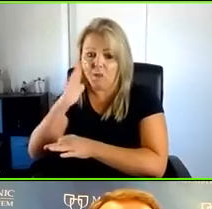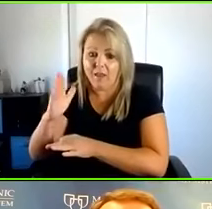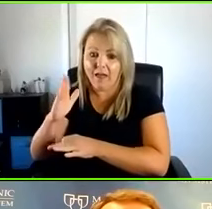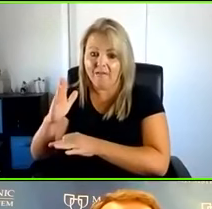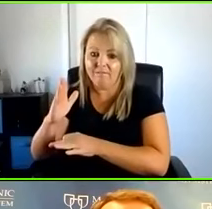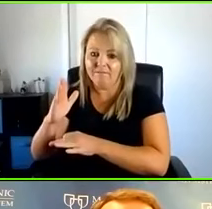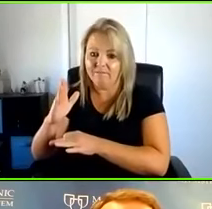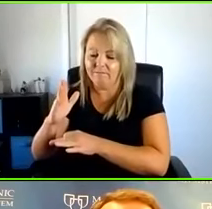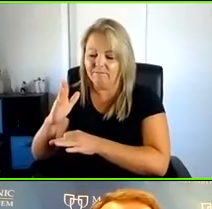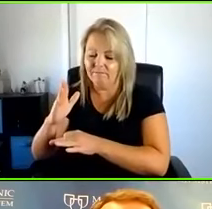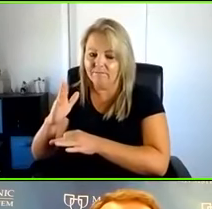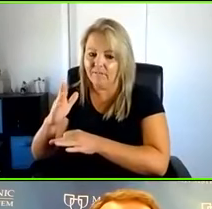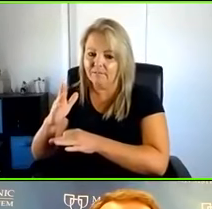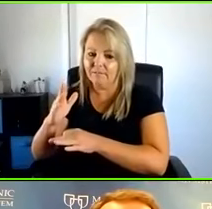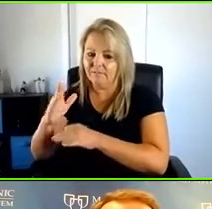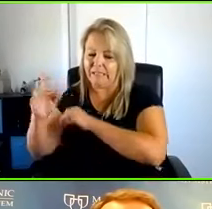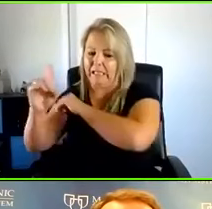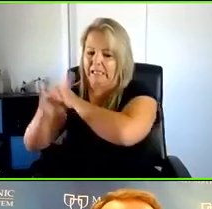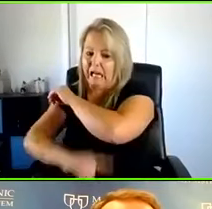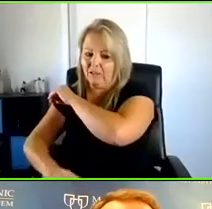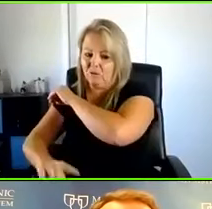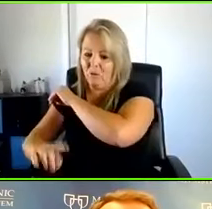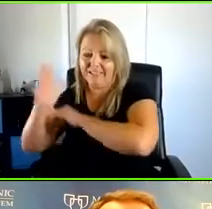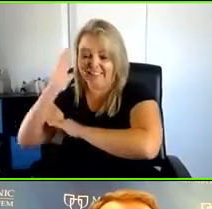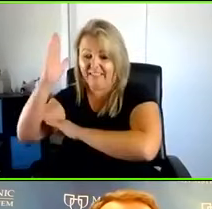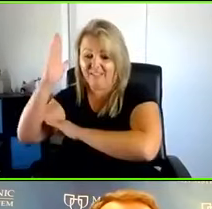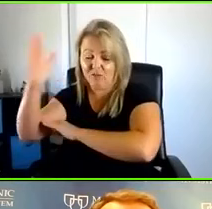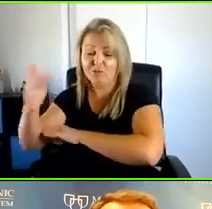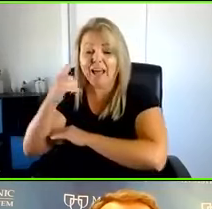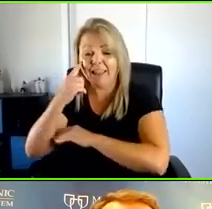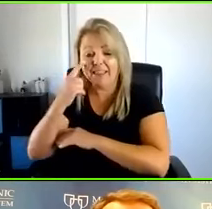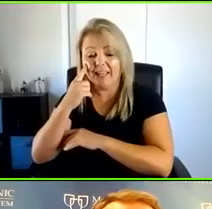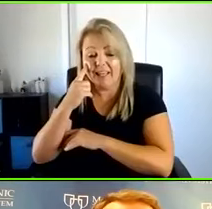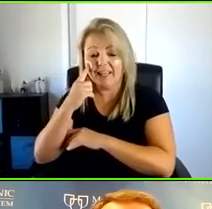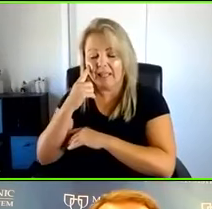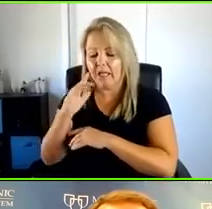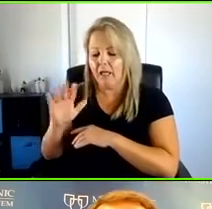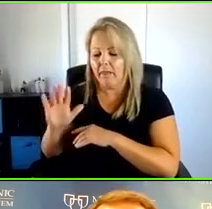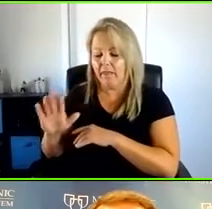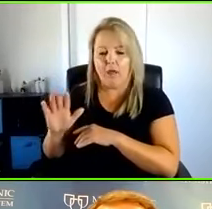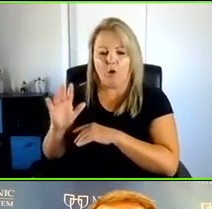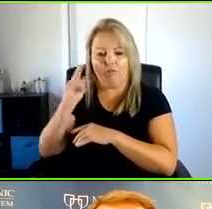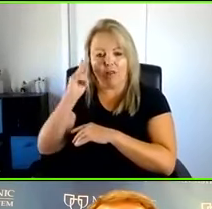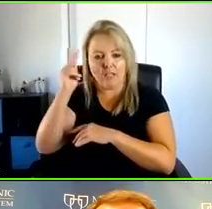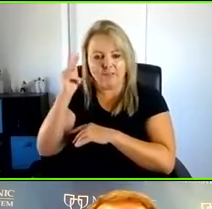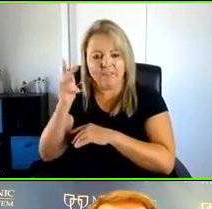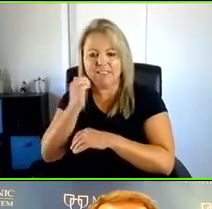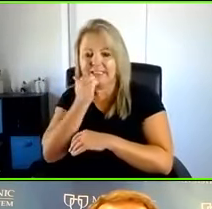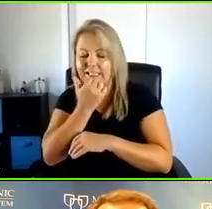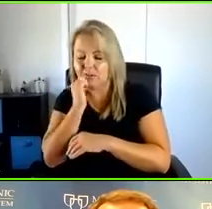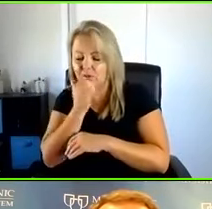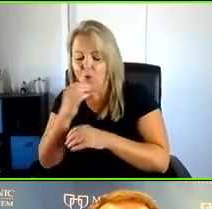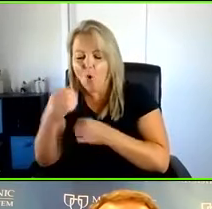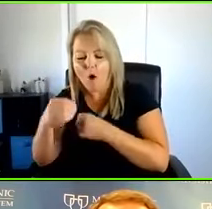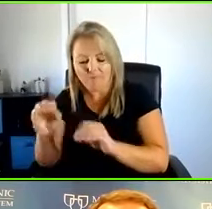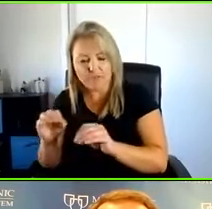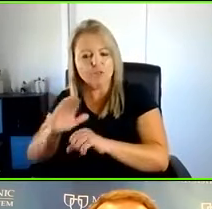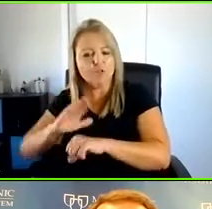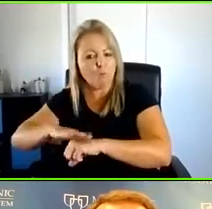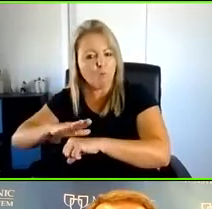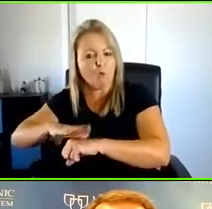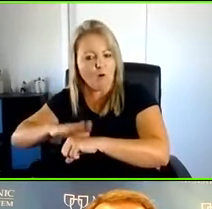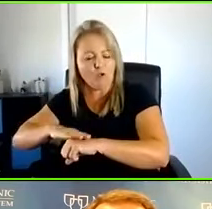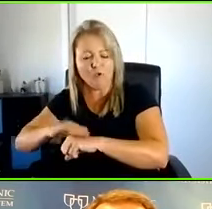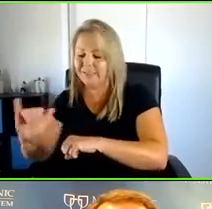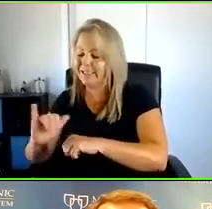consequences in the future. I think if the dental offices are using precautions similar to what we're doing in the